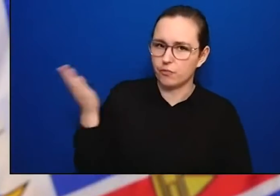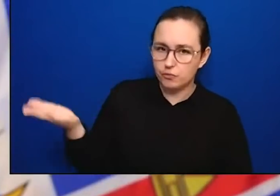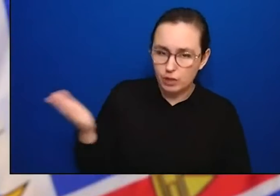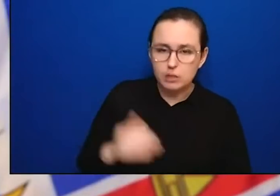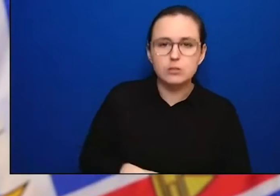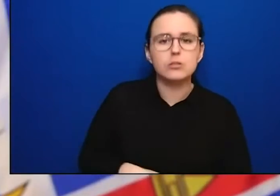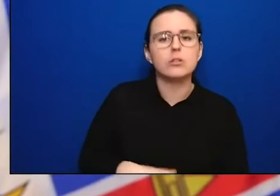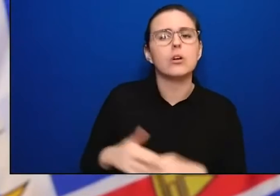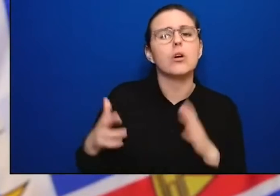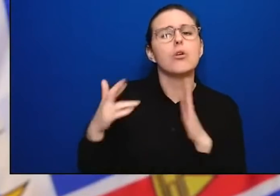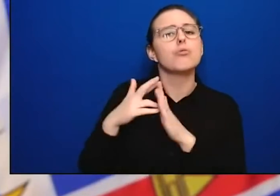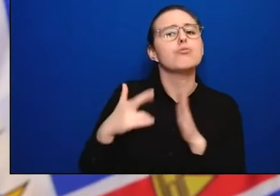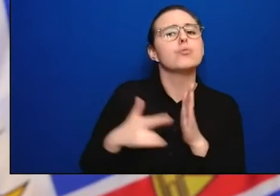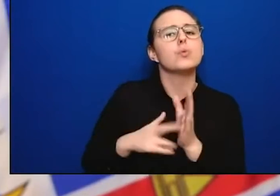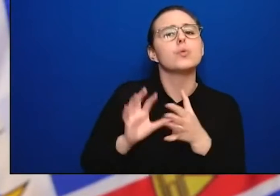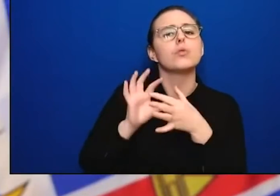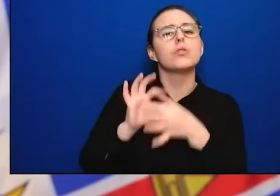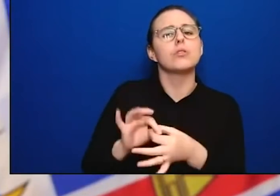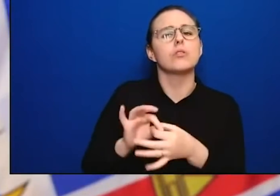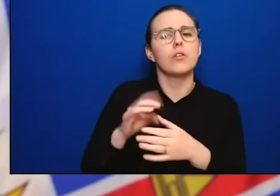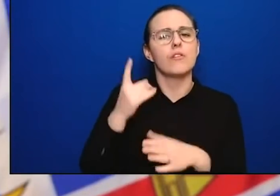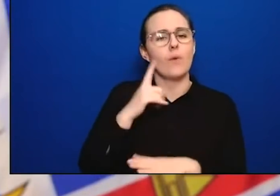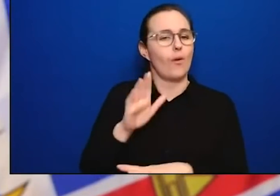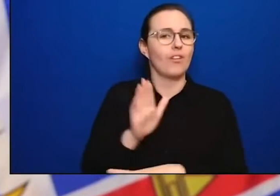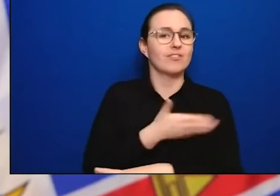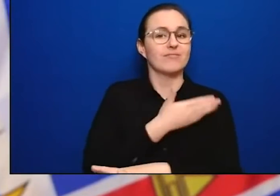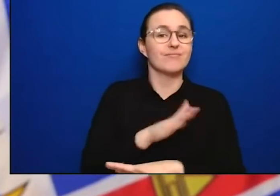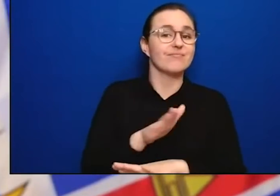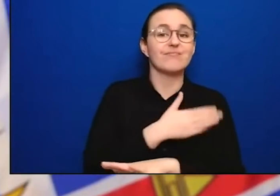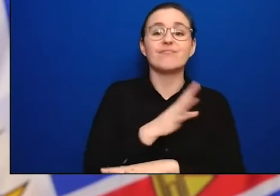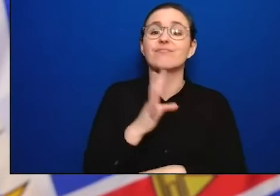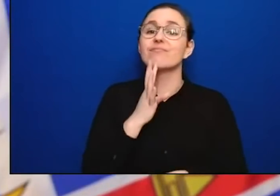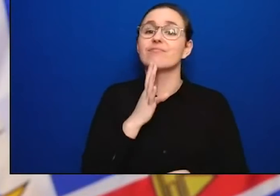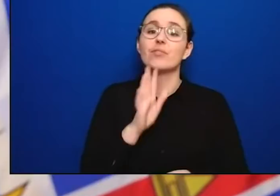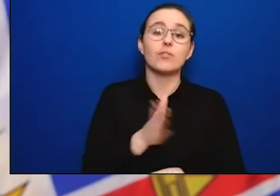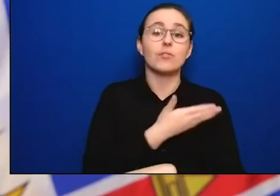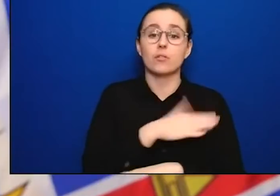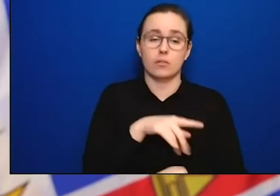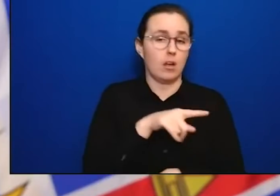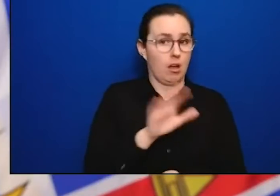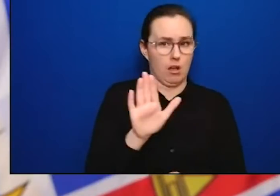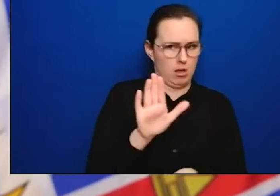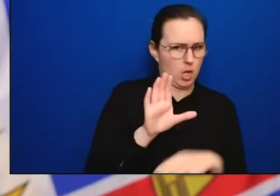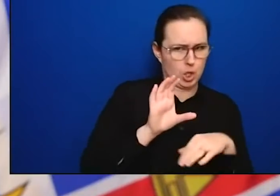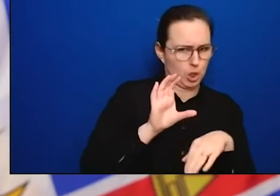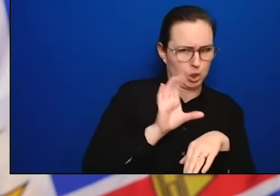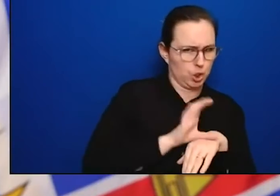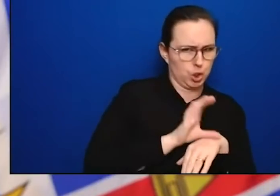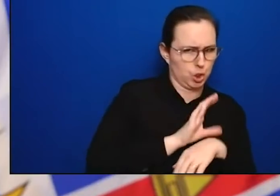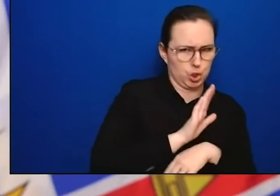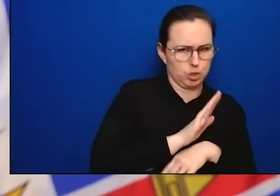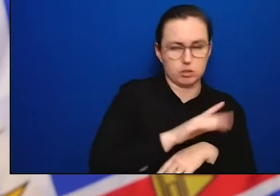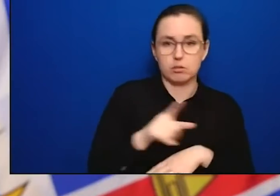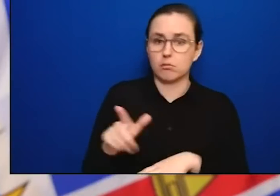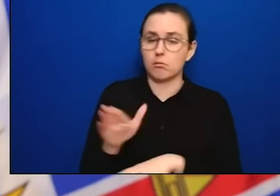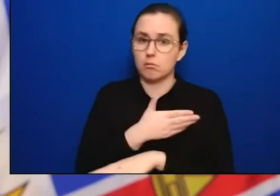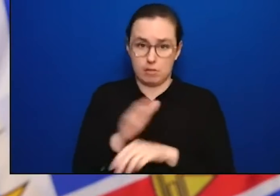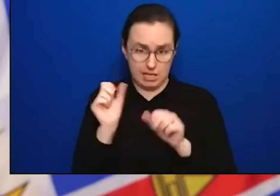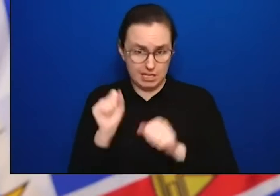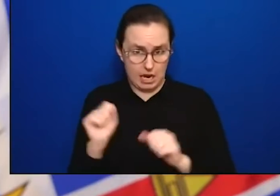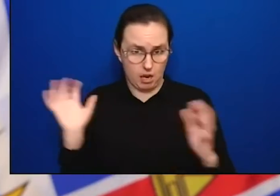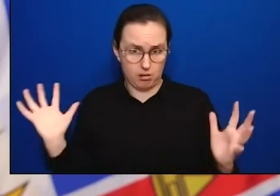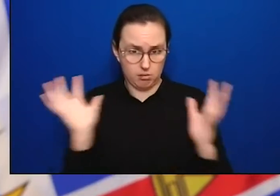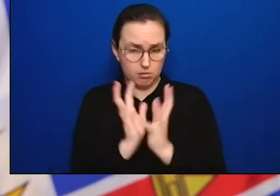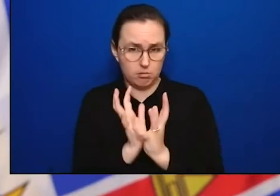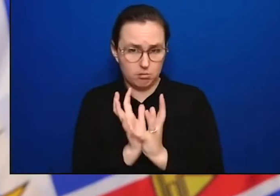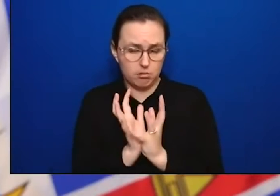Hi there, in English and in French, please. Dr. Henry, we're wondering about rules for non-church choirs in BC under the